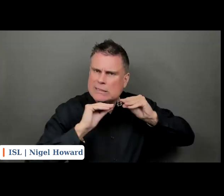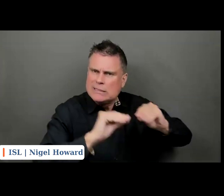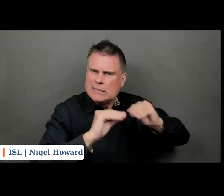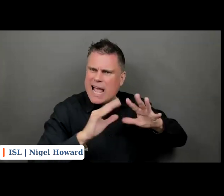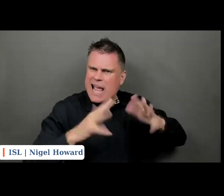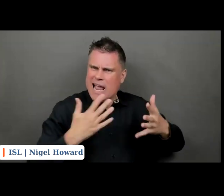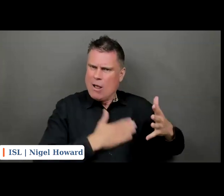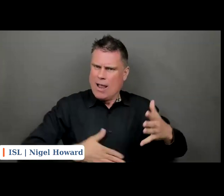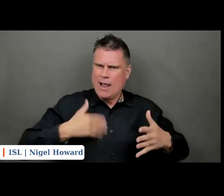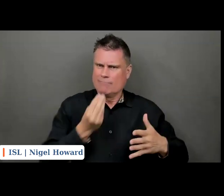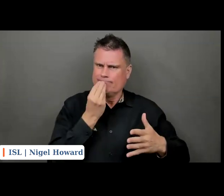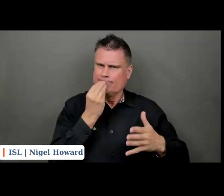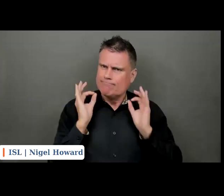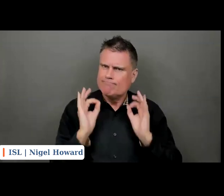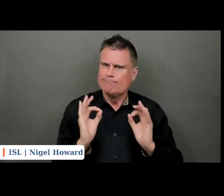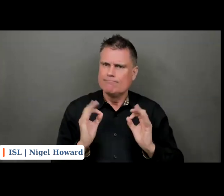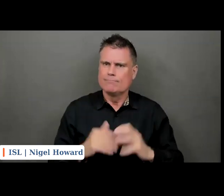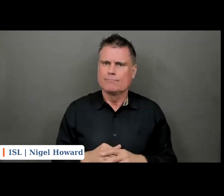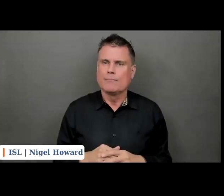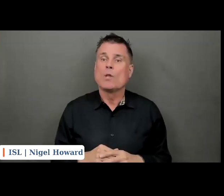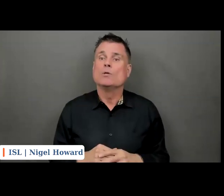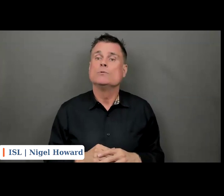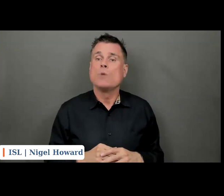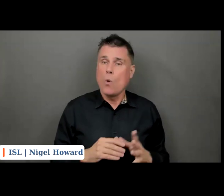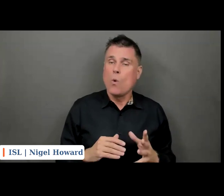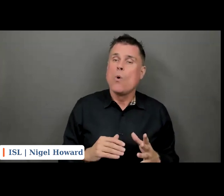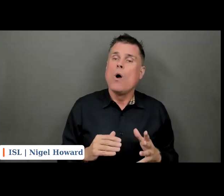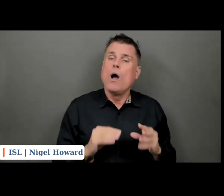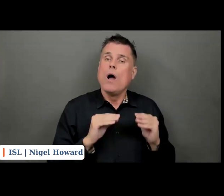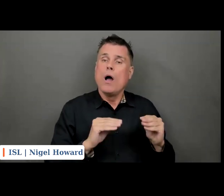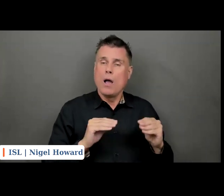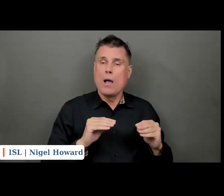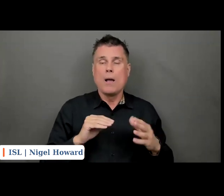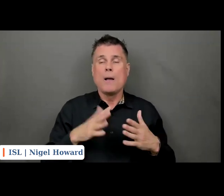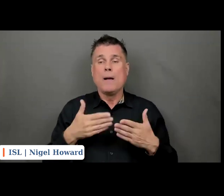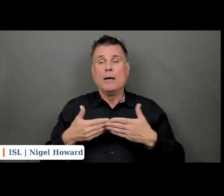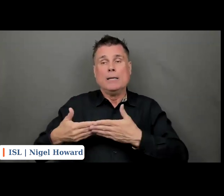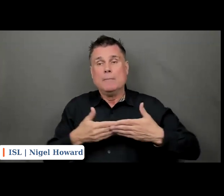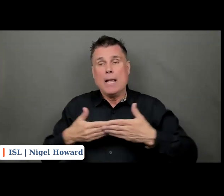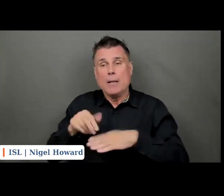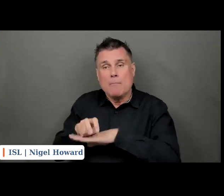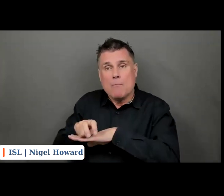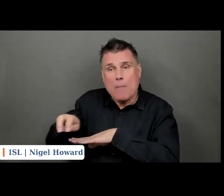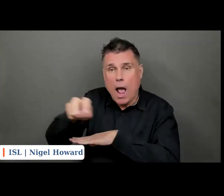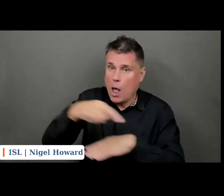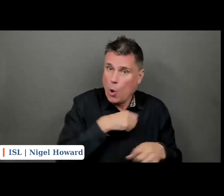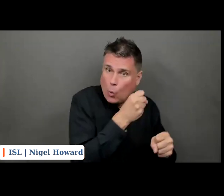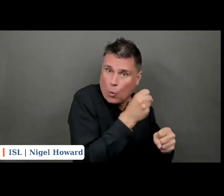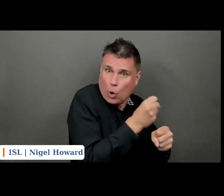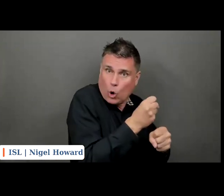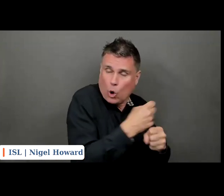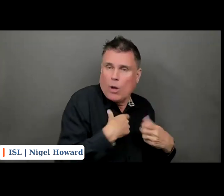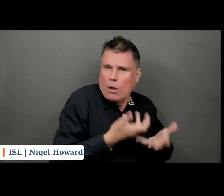the mobile creche in terms of child care service, but also linking it